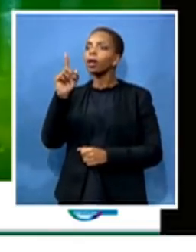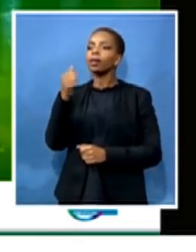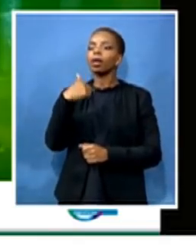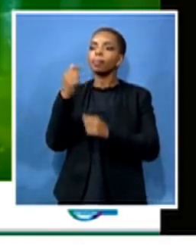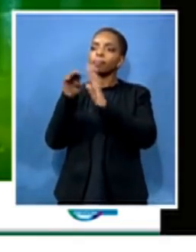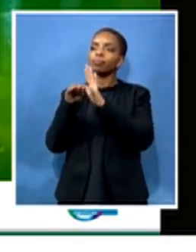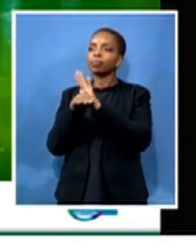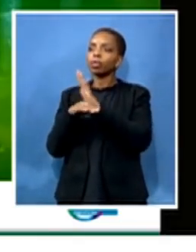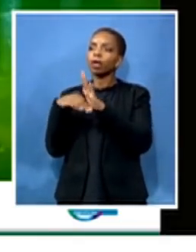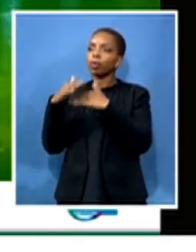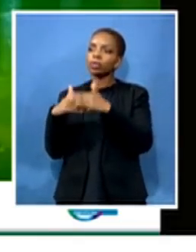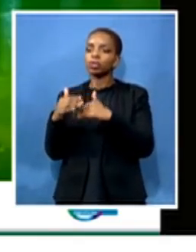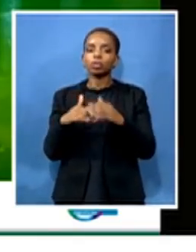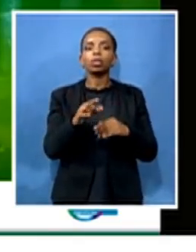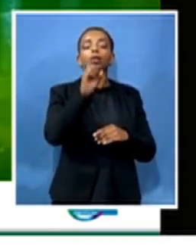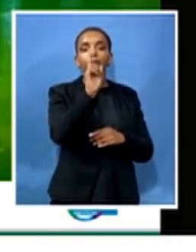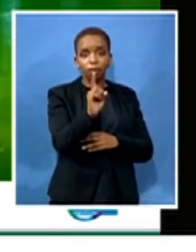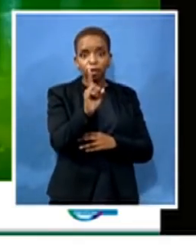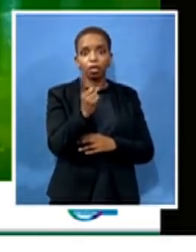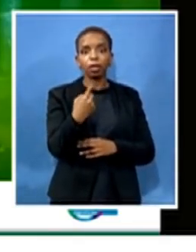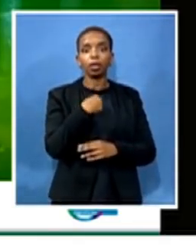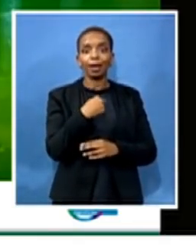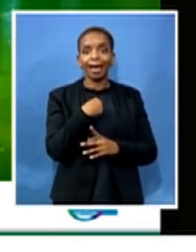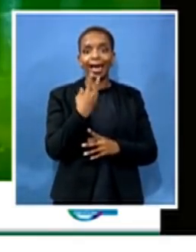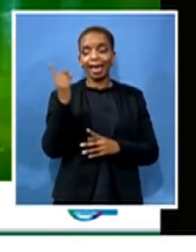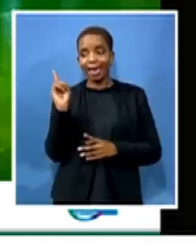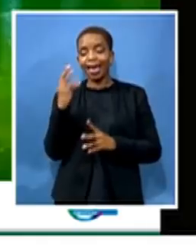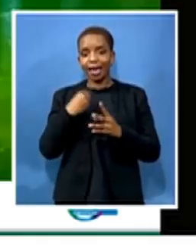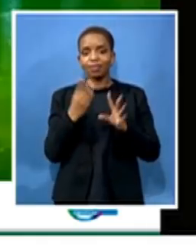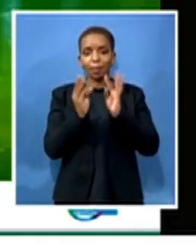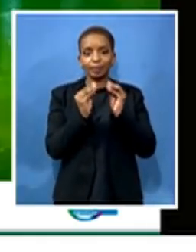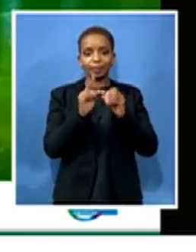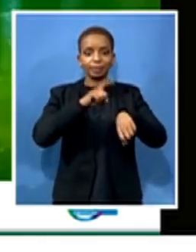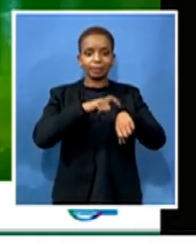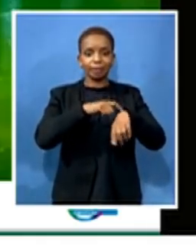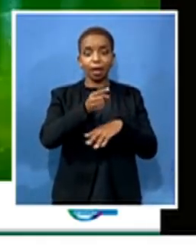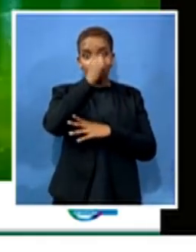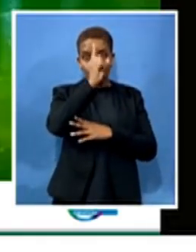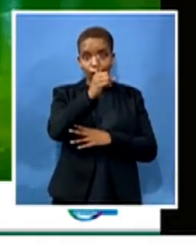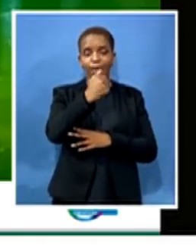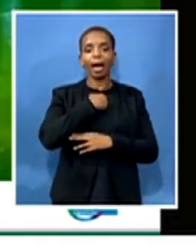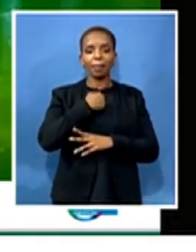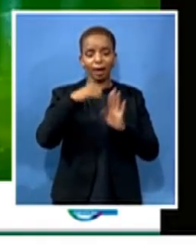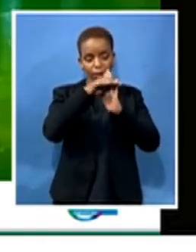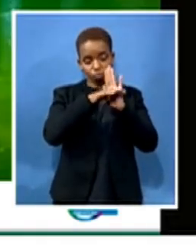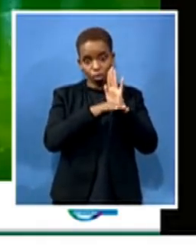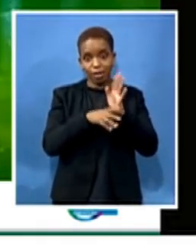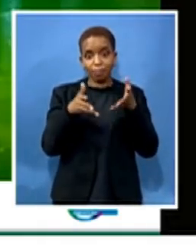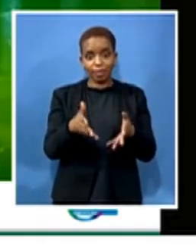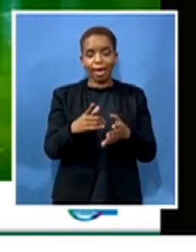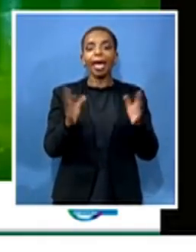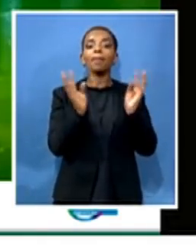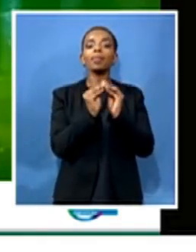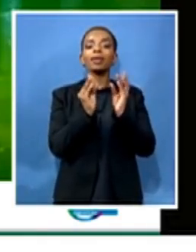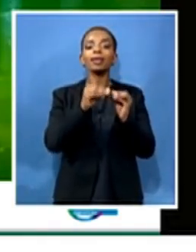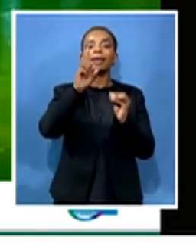the meeting at 1. According to my program, we are ending the meeting at 1. I haven't seen anything about 3 o'clock